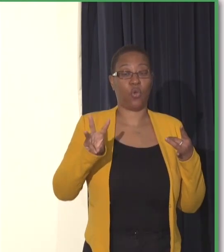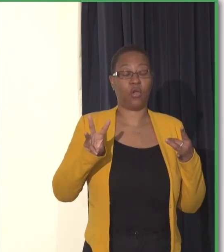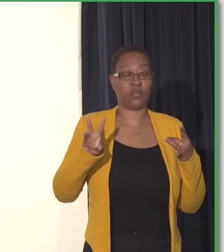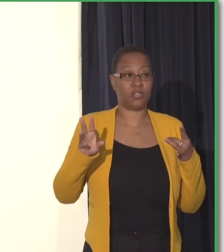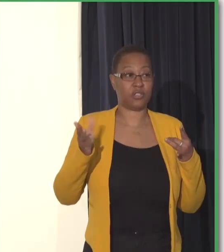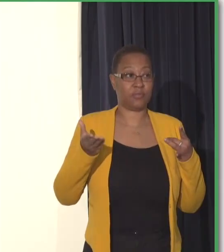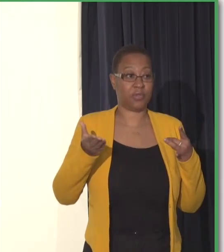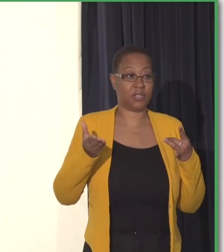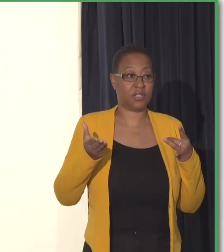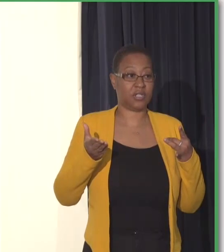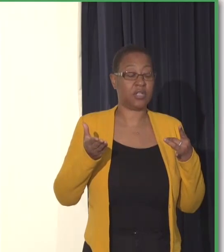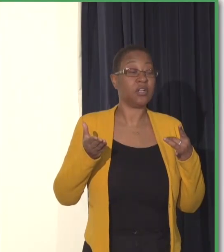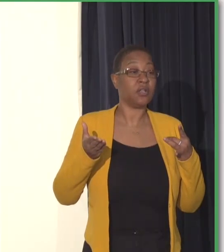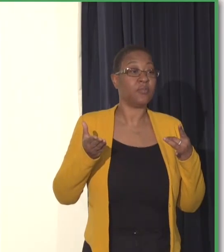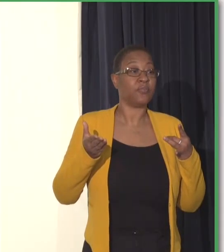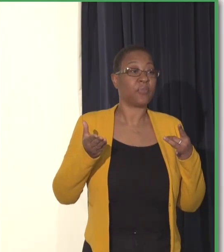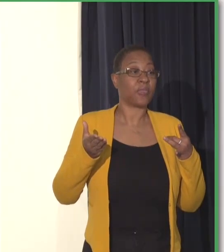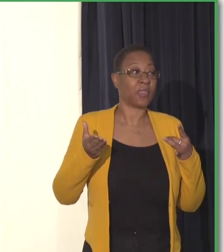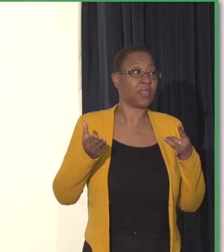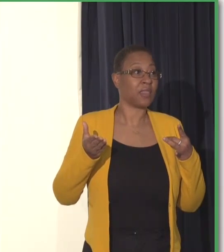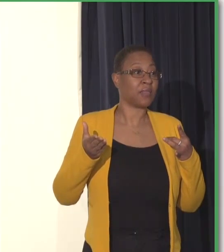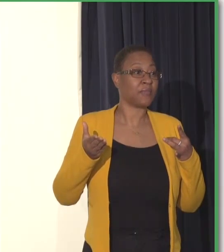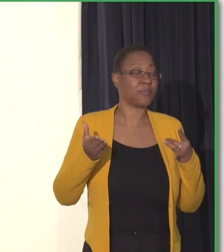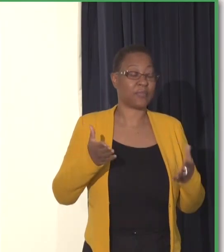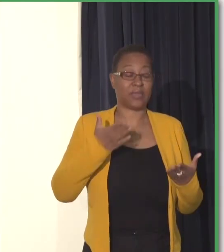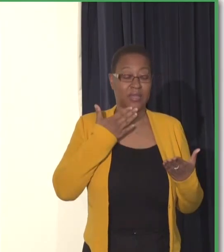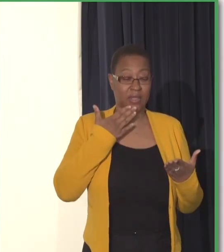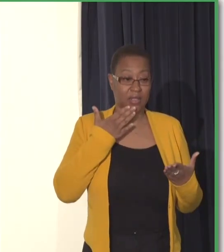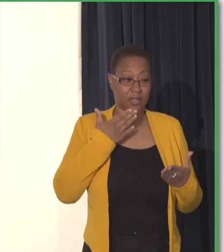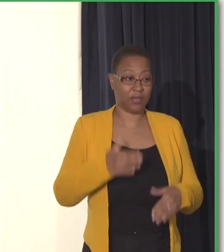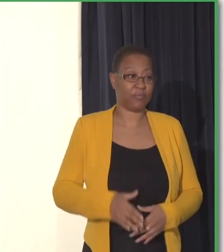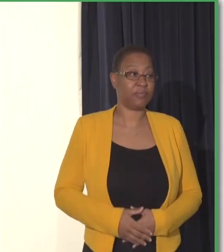Present. All right, thank you.